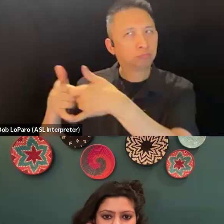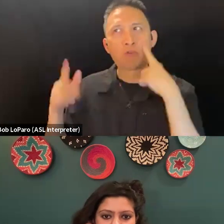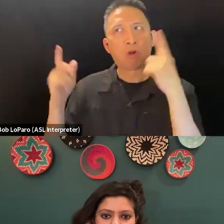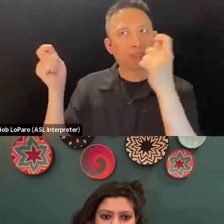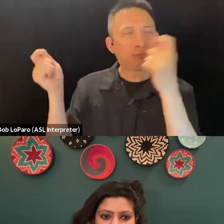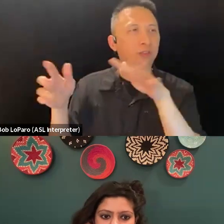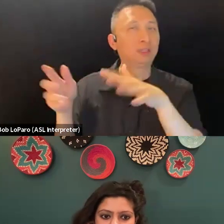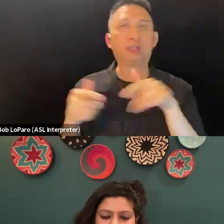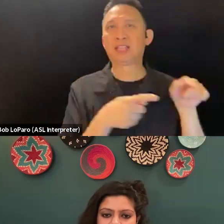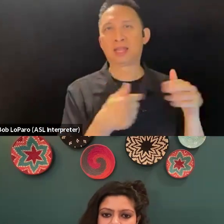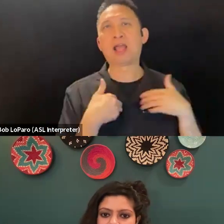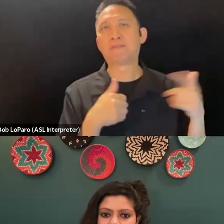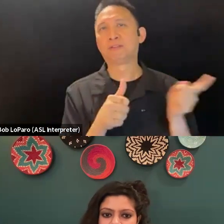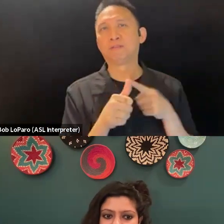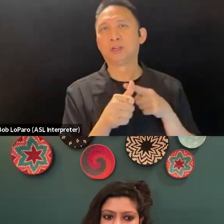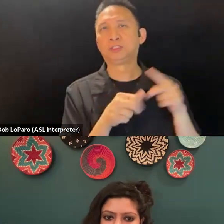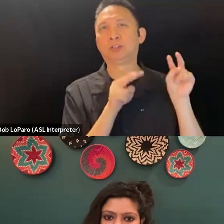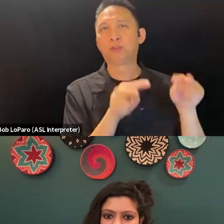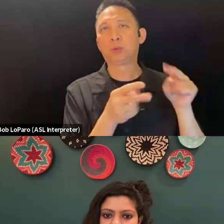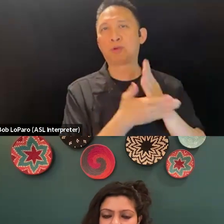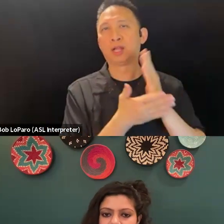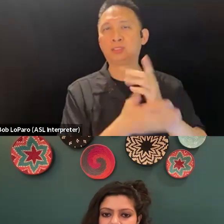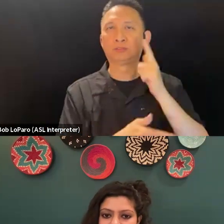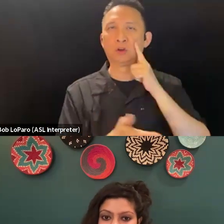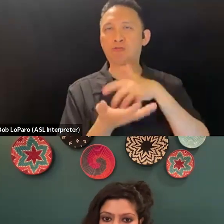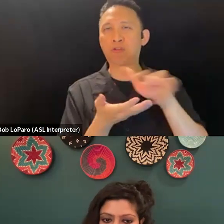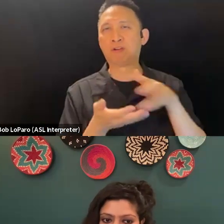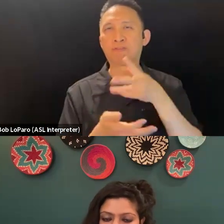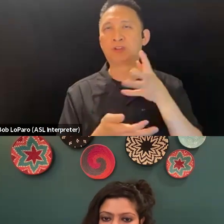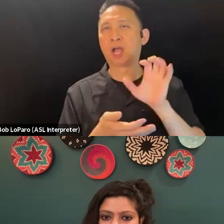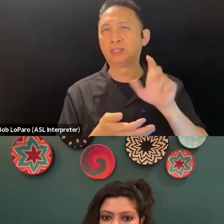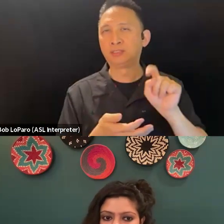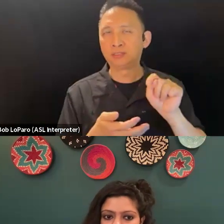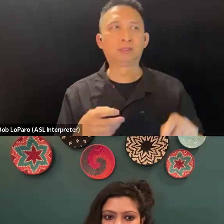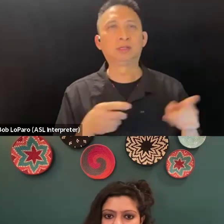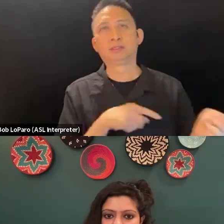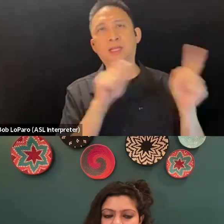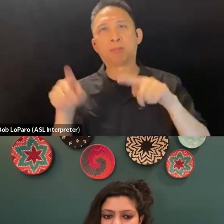on, basically showing up constantly. Sorry, long answer.